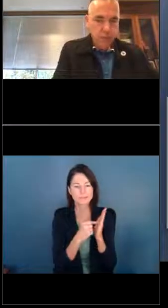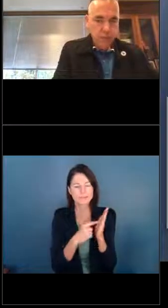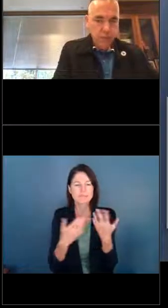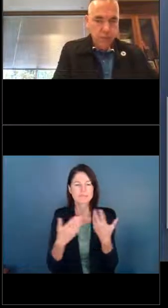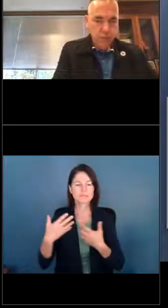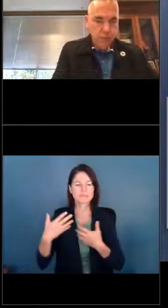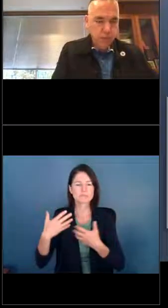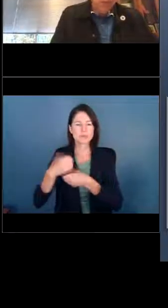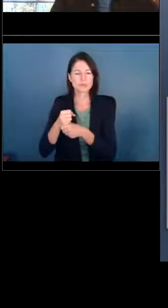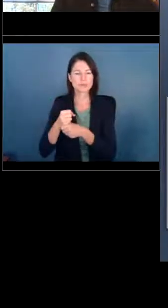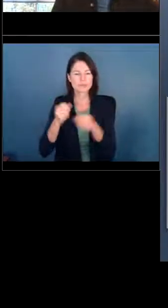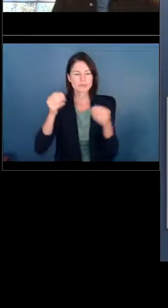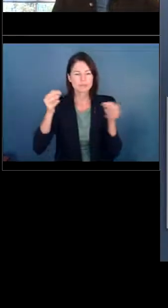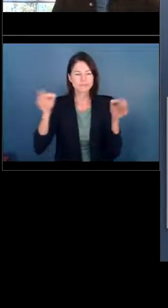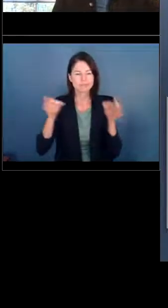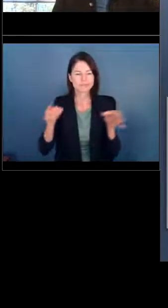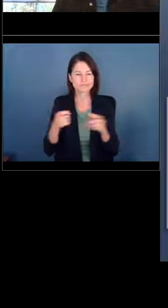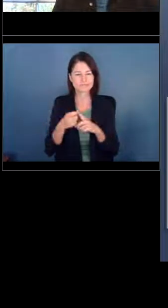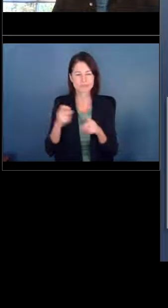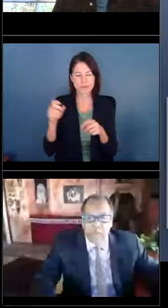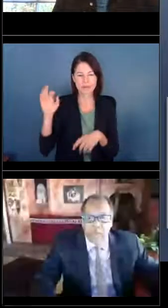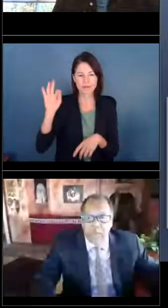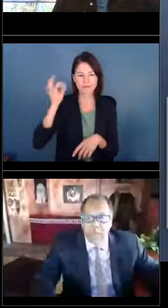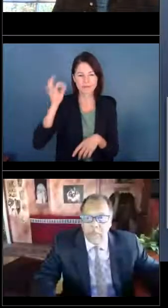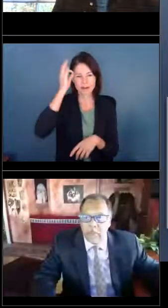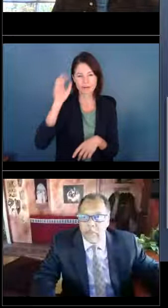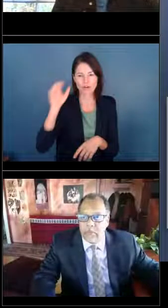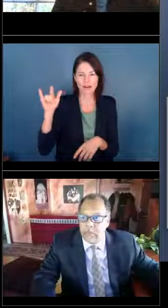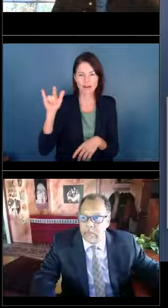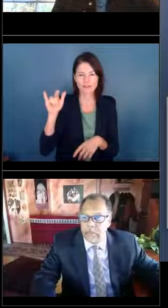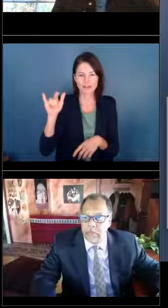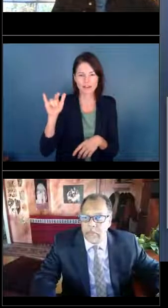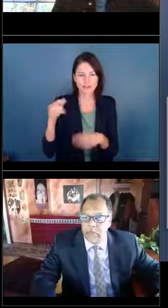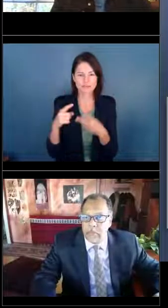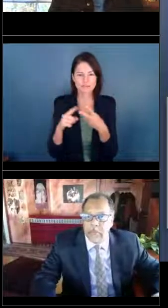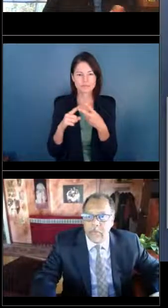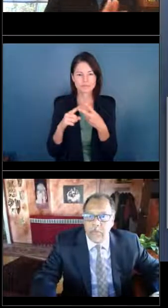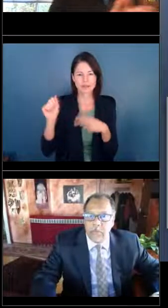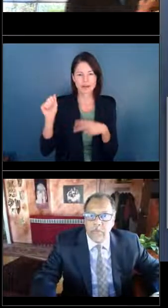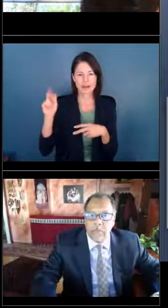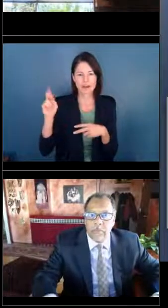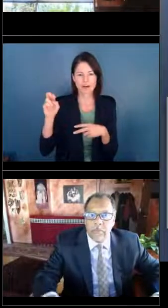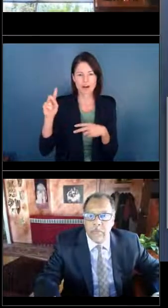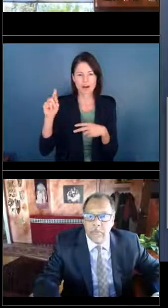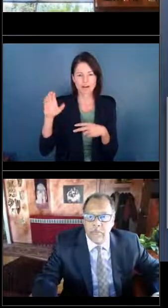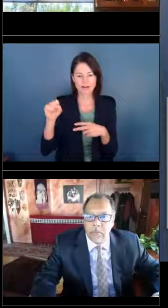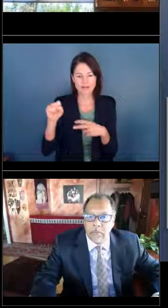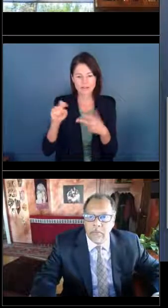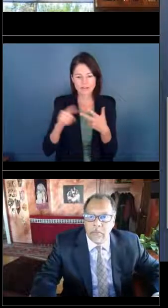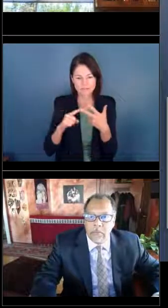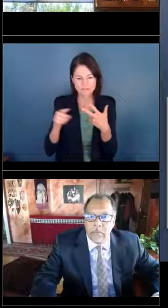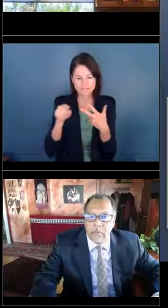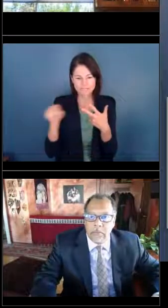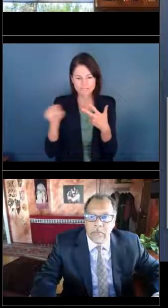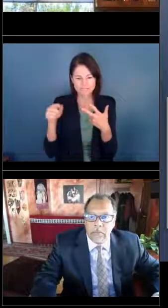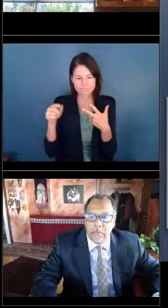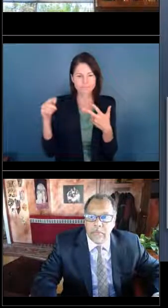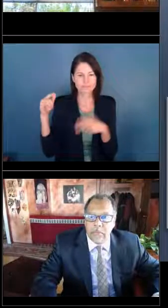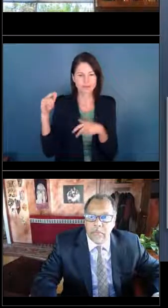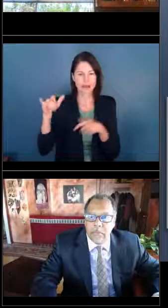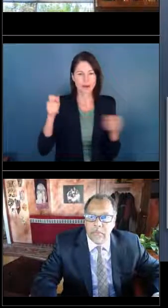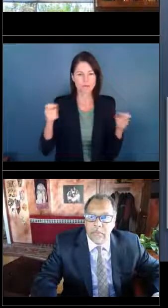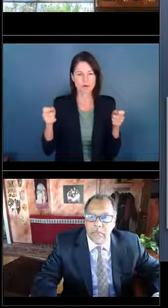Federal Aviation Administration, Caltrans Division of Aeronautics, and the California Airports Council, which represents airport